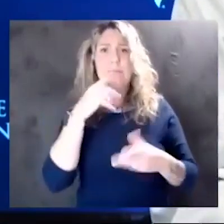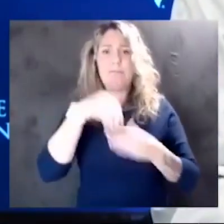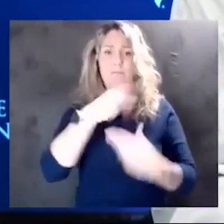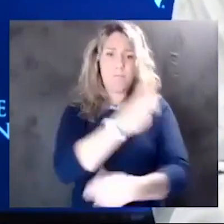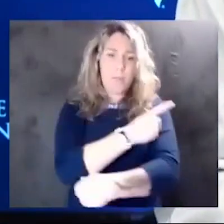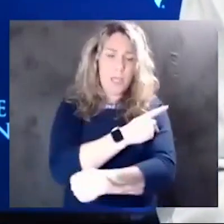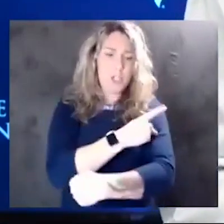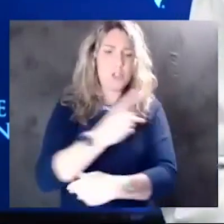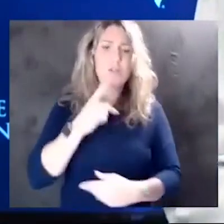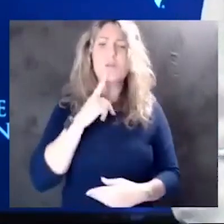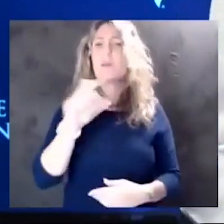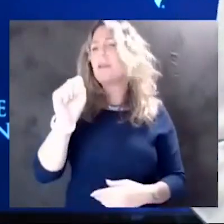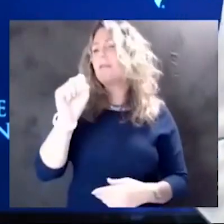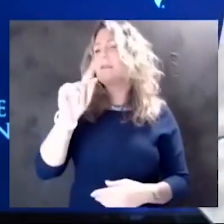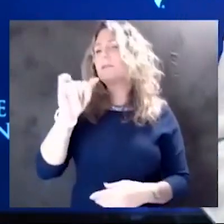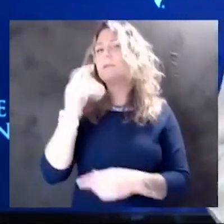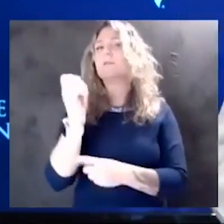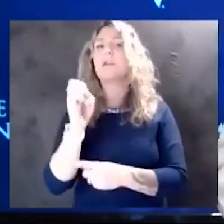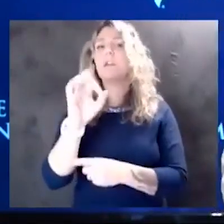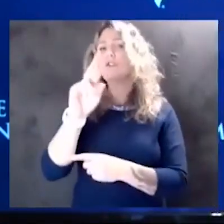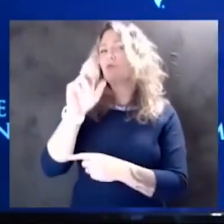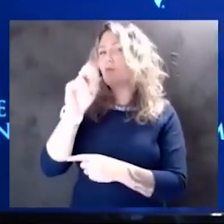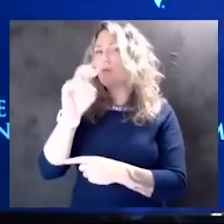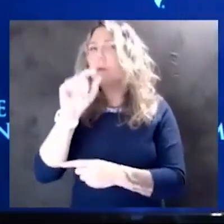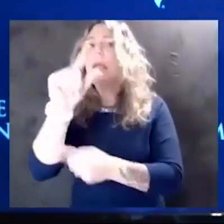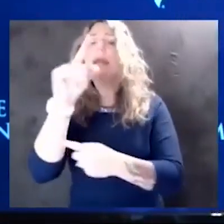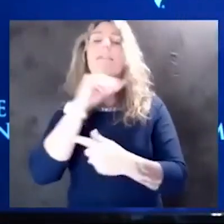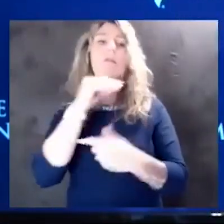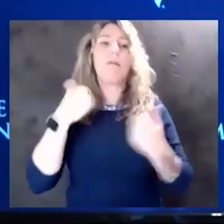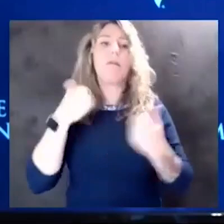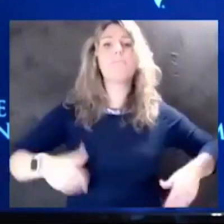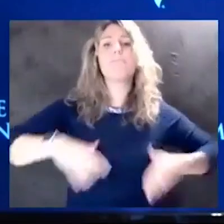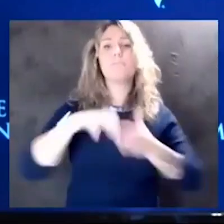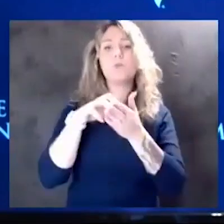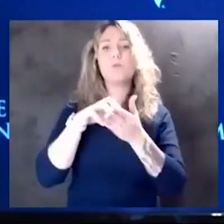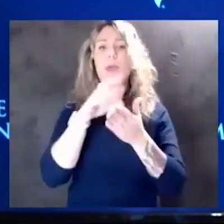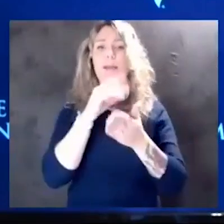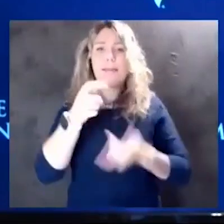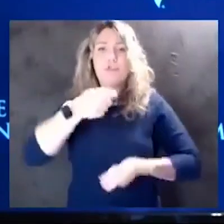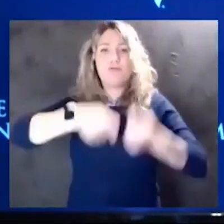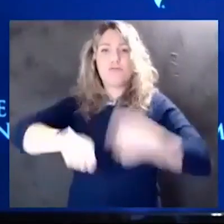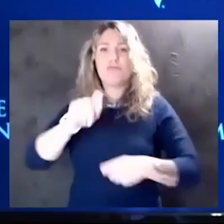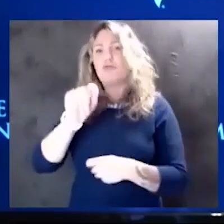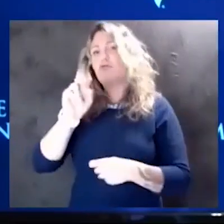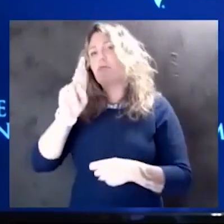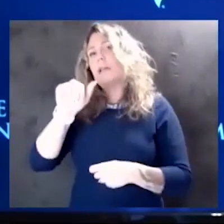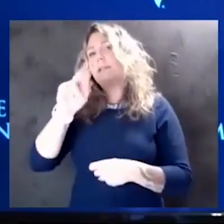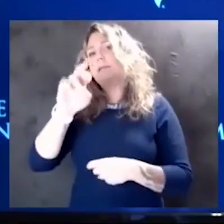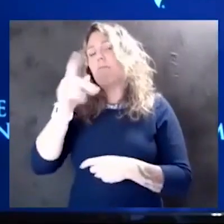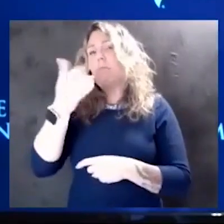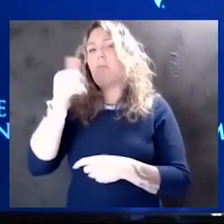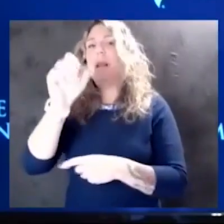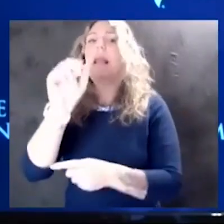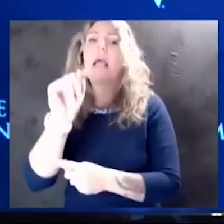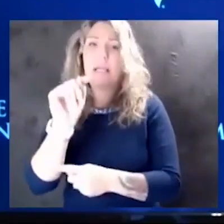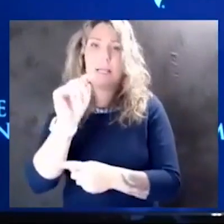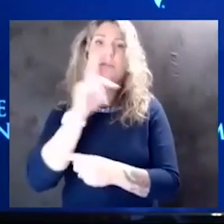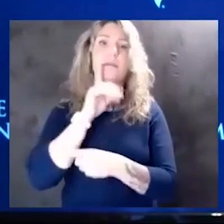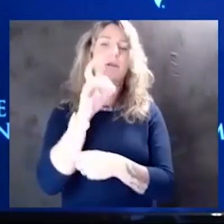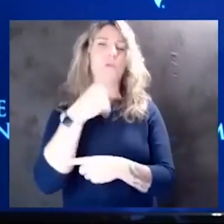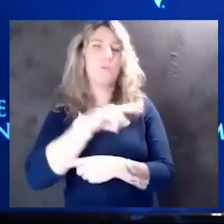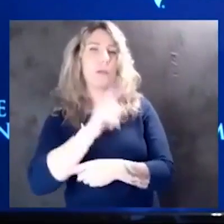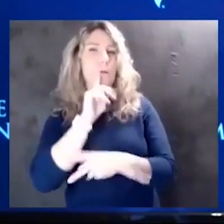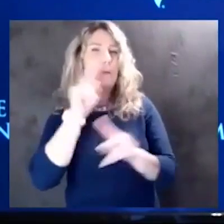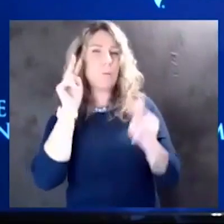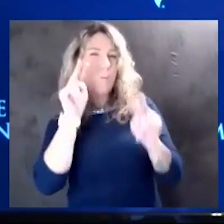We've seen it in people who are immunosuppressed, and especially transplant, et cetera. So I think one of the things we'll be watching very carefully is, are we going to give